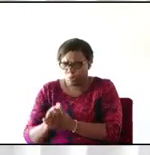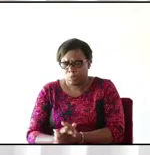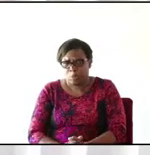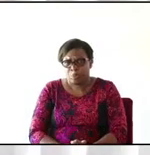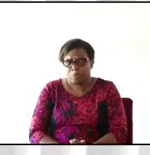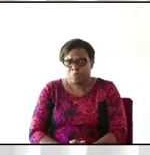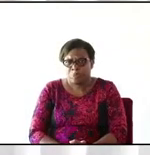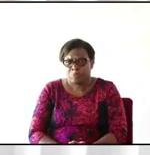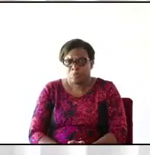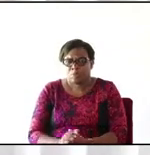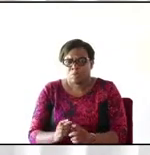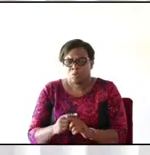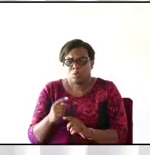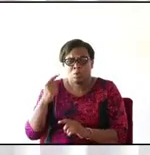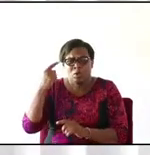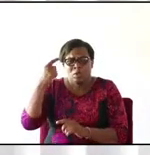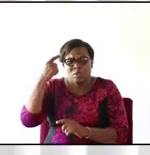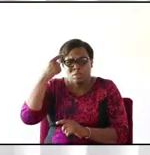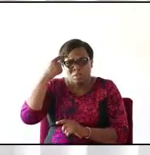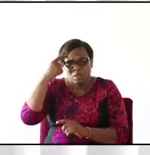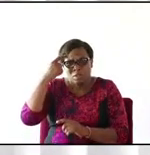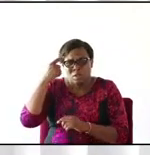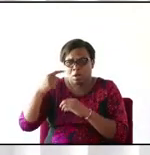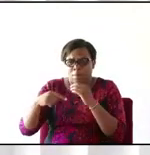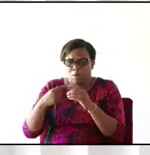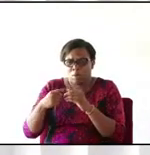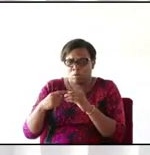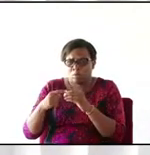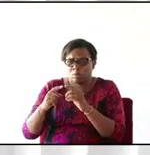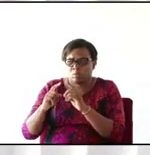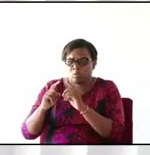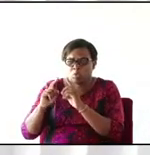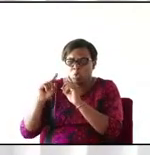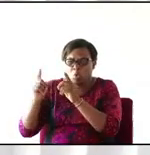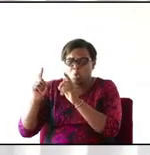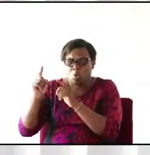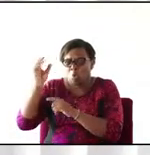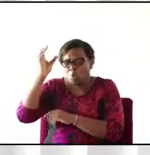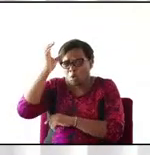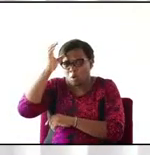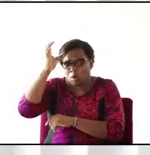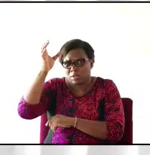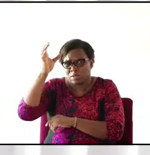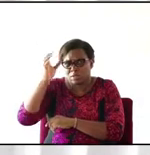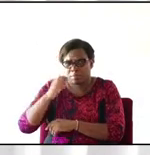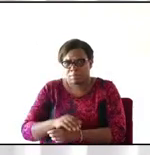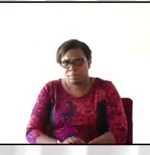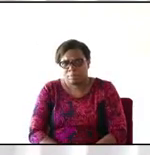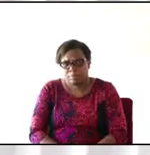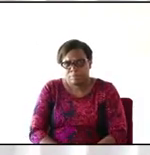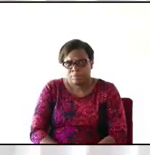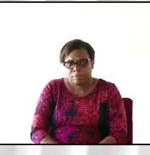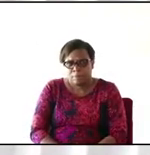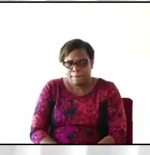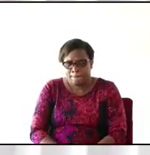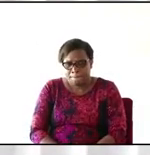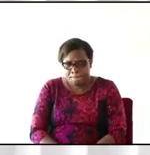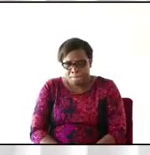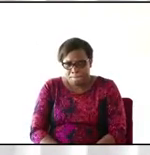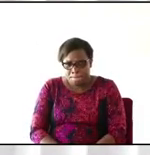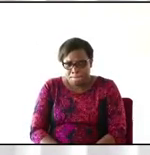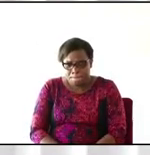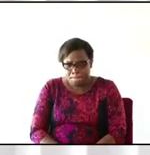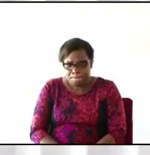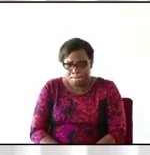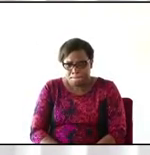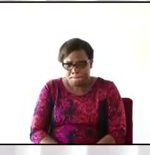for considering the go concept. And I don't want you to forget that. The go concept.